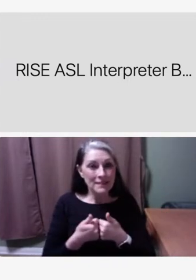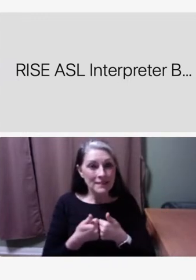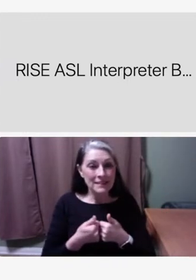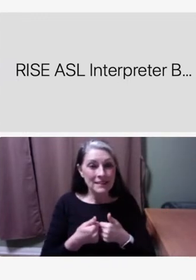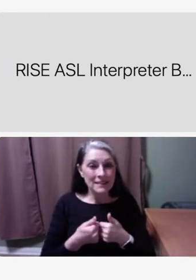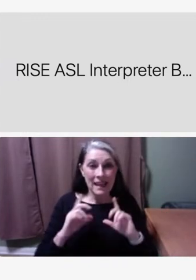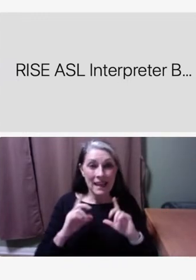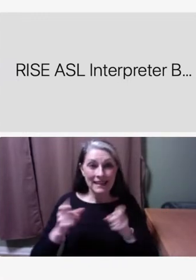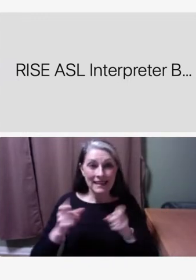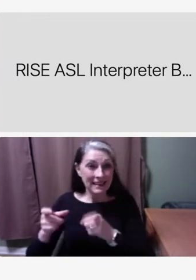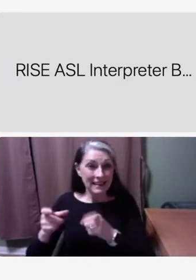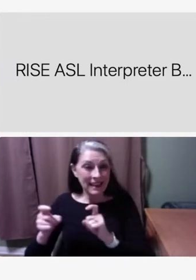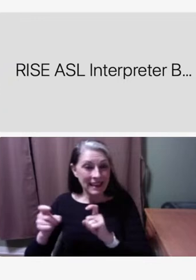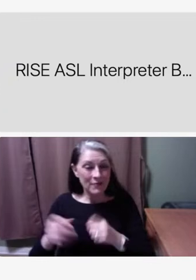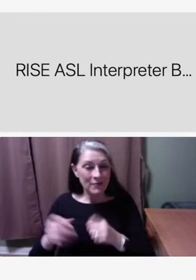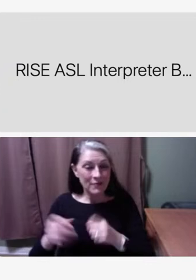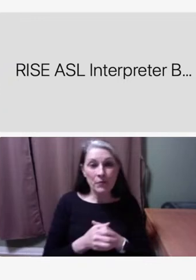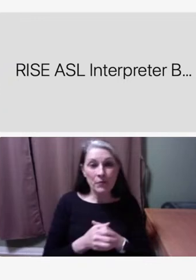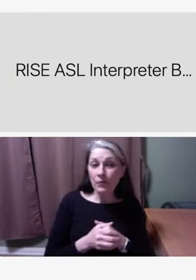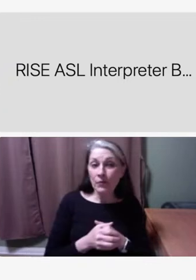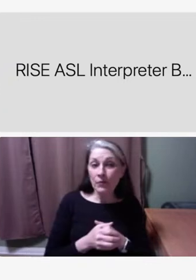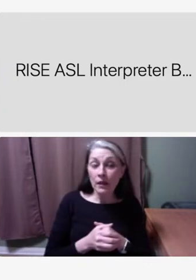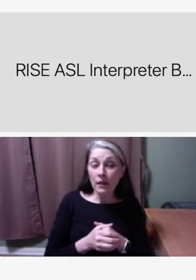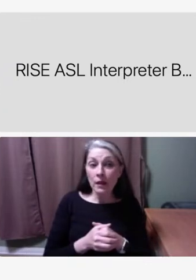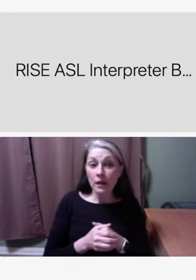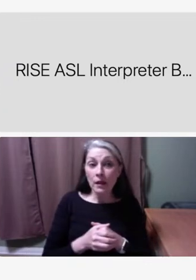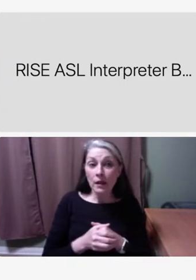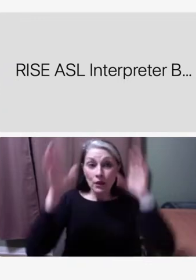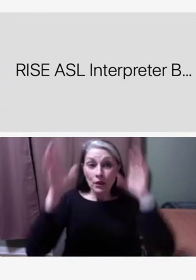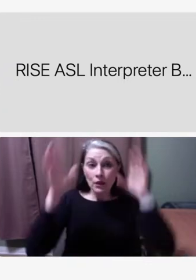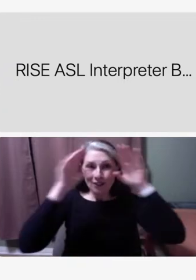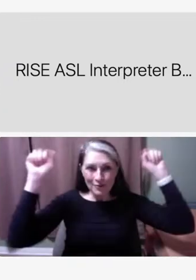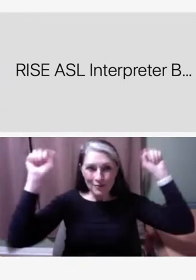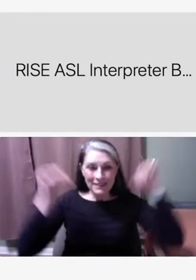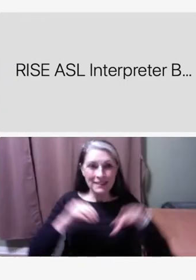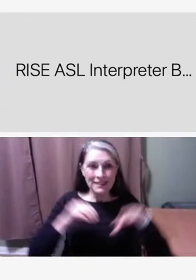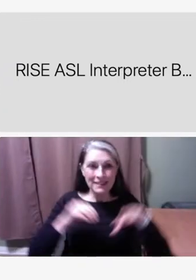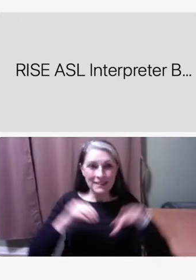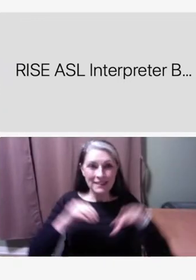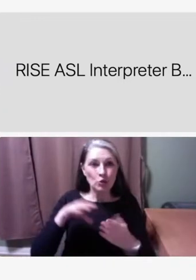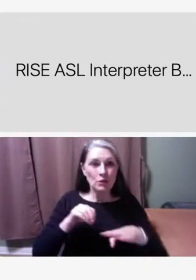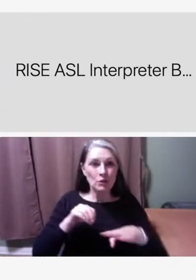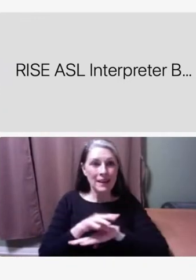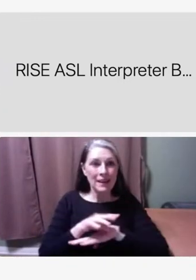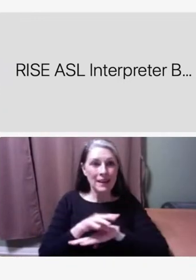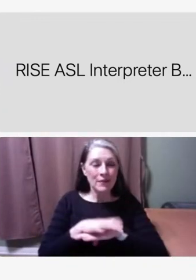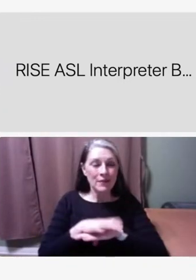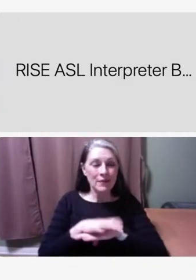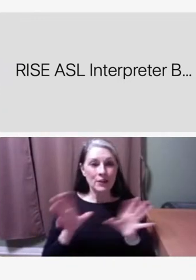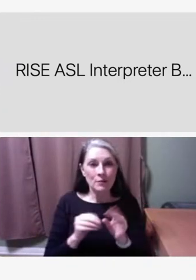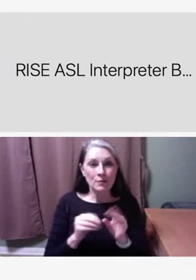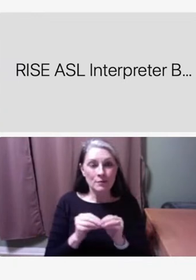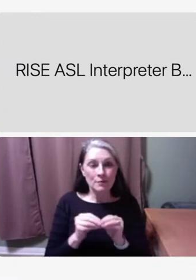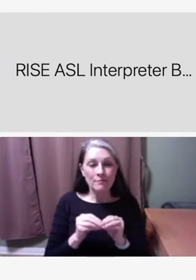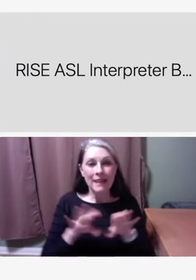the Superintendent Student Advisory Committee was also an activity we were involved in.